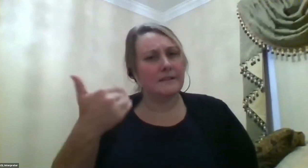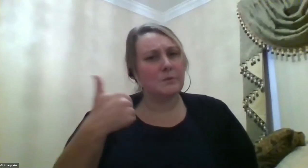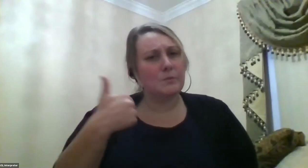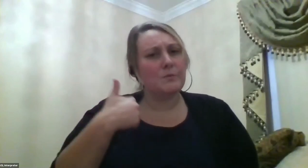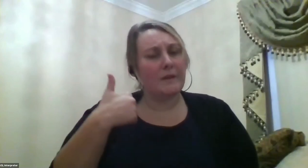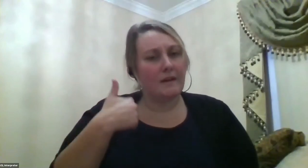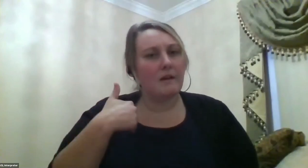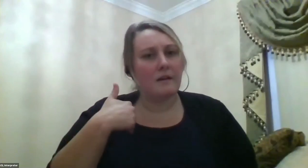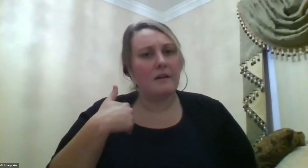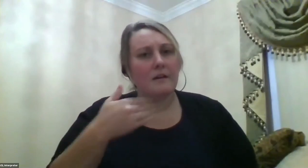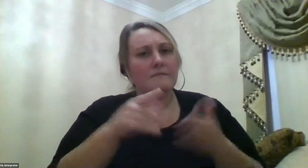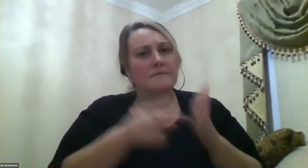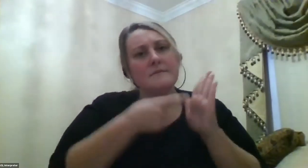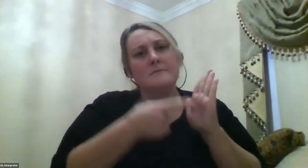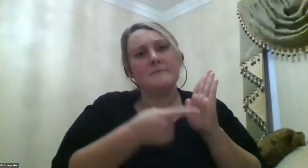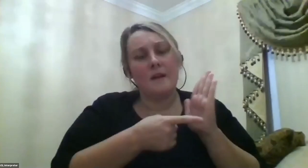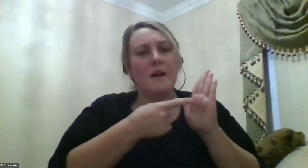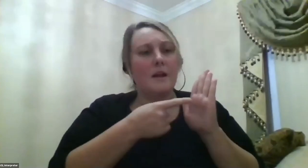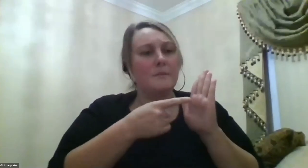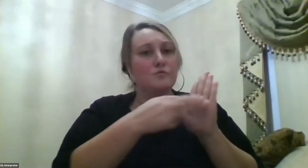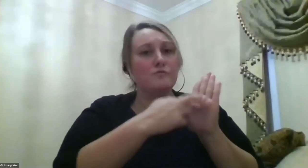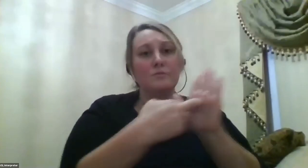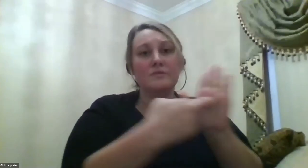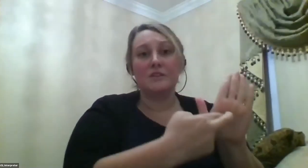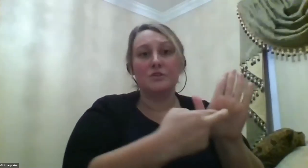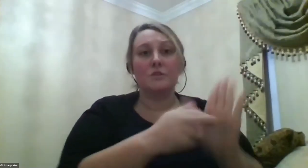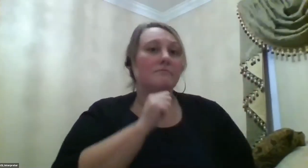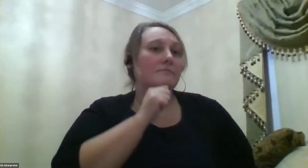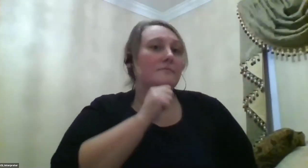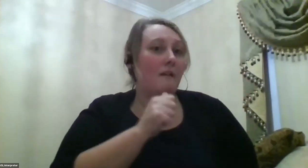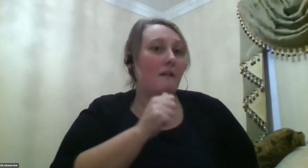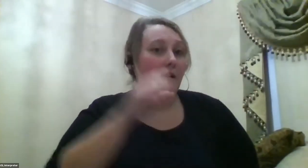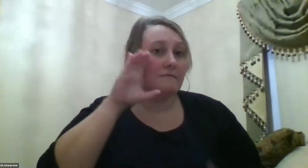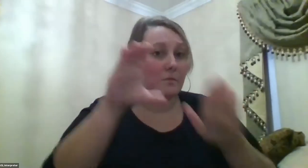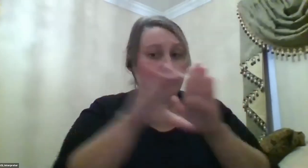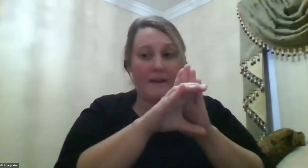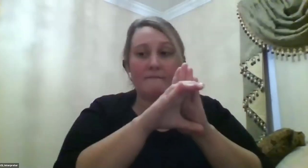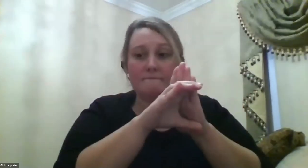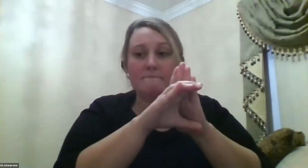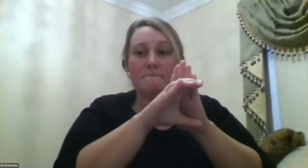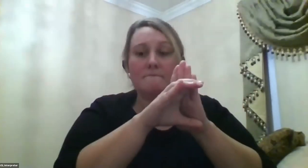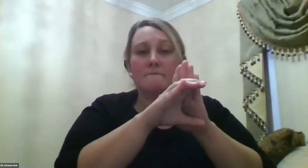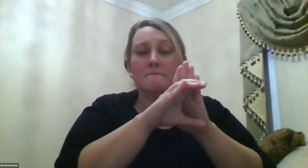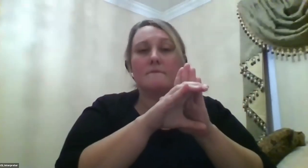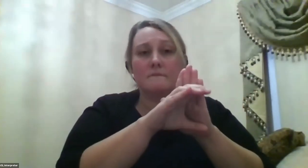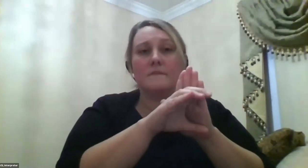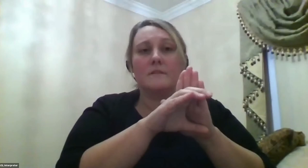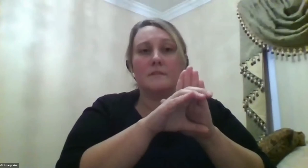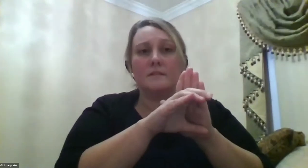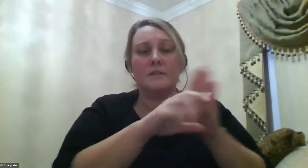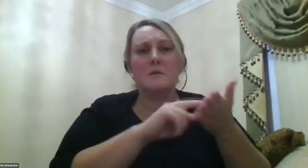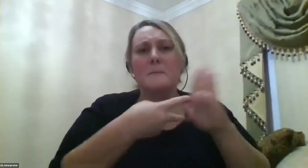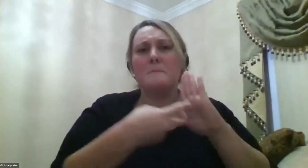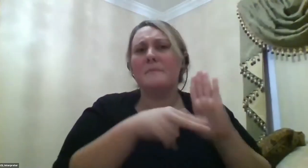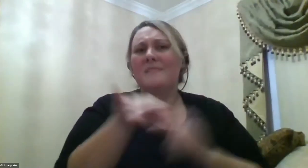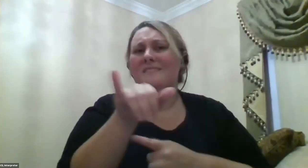representation, um, allows for, there's like an abstraction that happens in the figure that allows